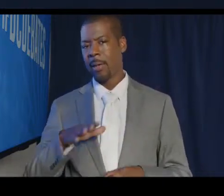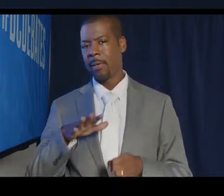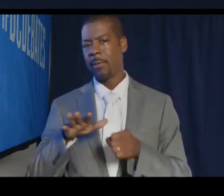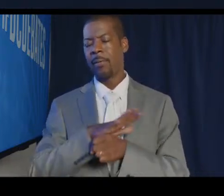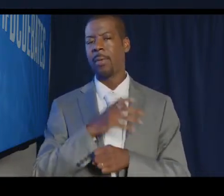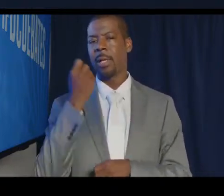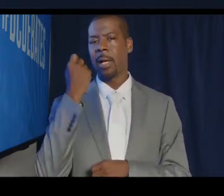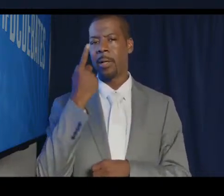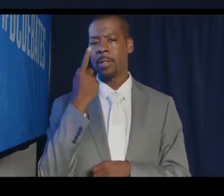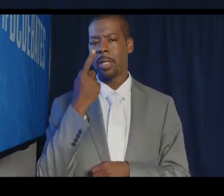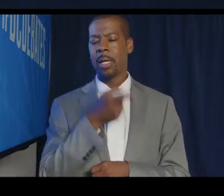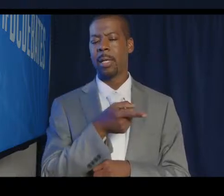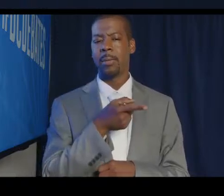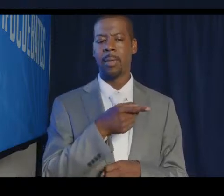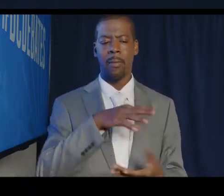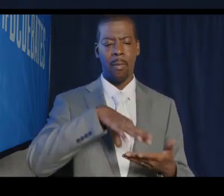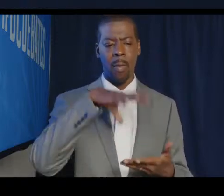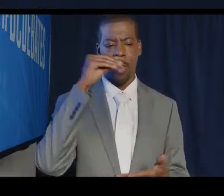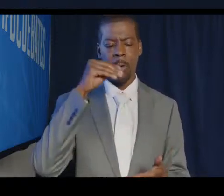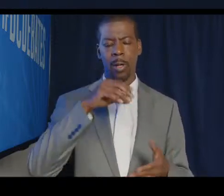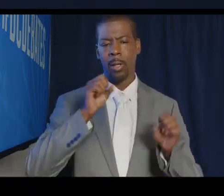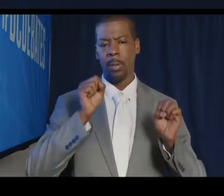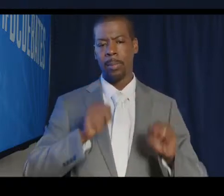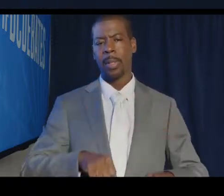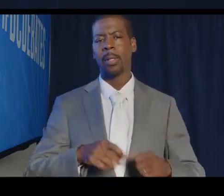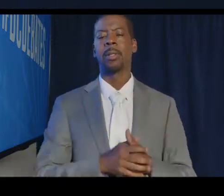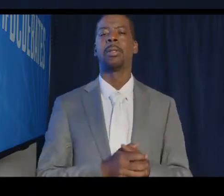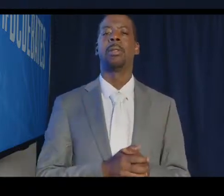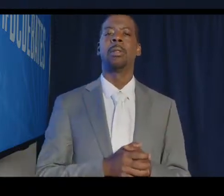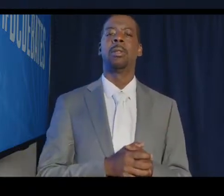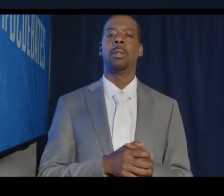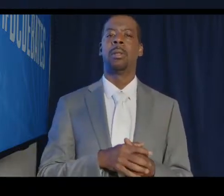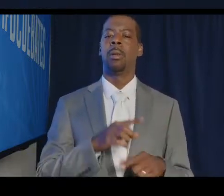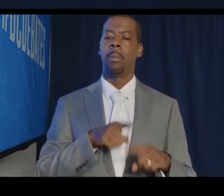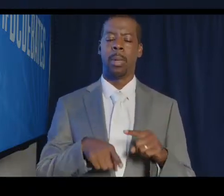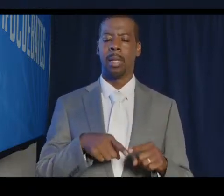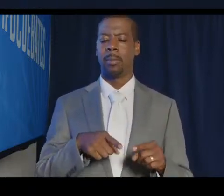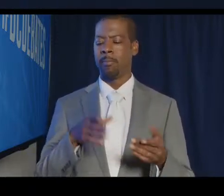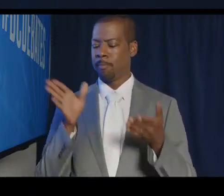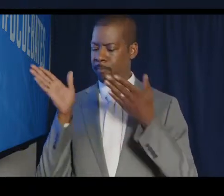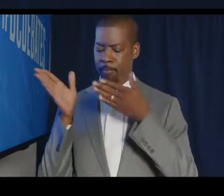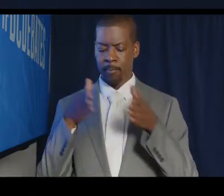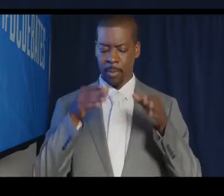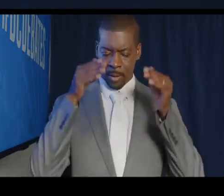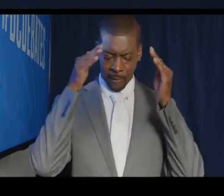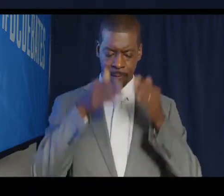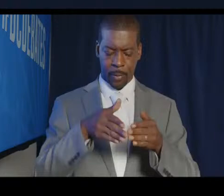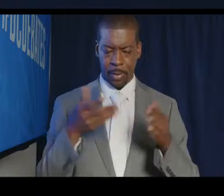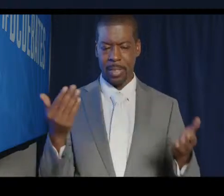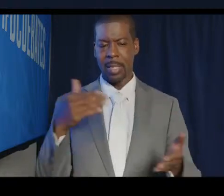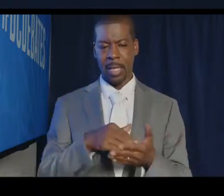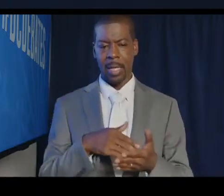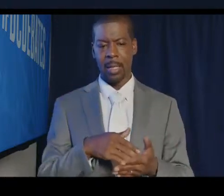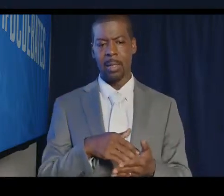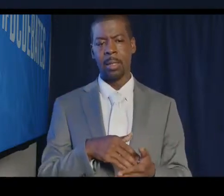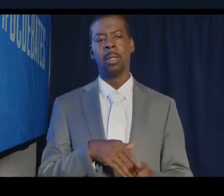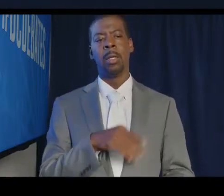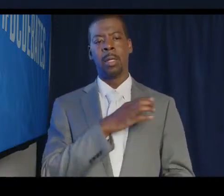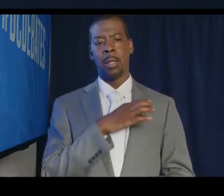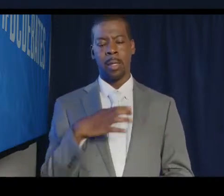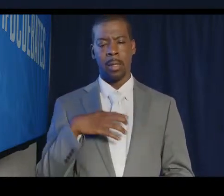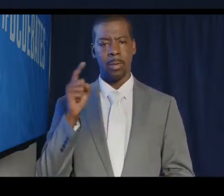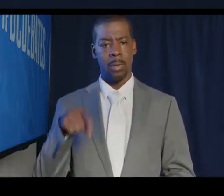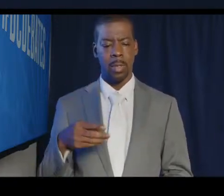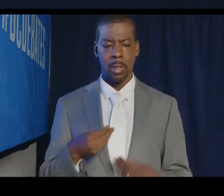terms of their learning abilities. But in terms of getting folks back on track, I think the responsibility of the council is to provide the resources that schools need,